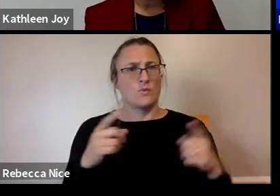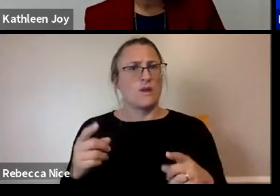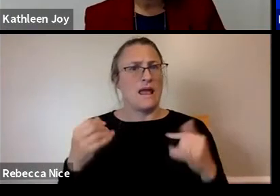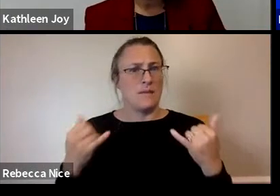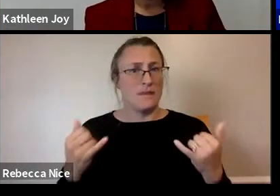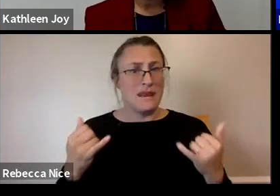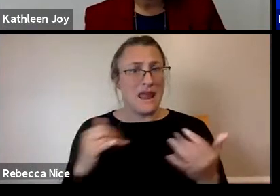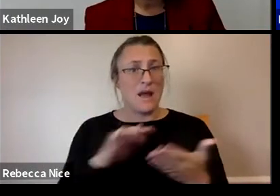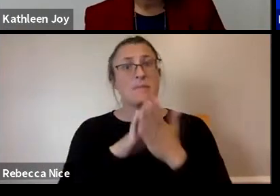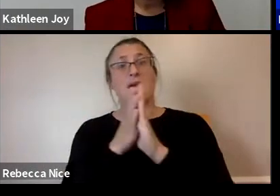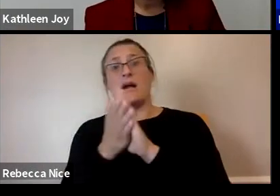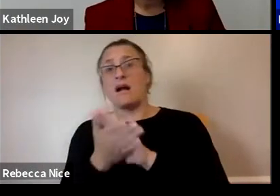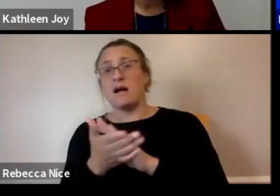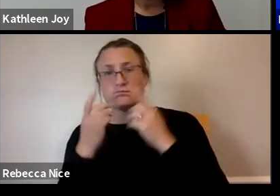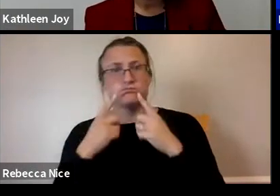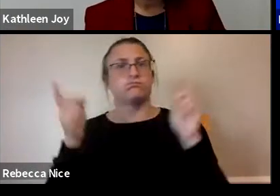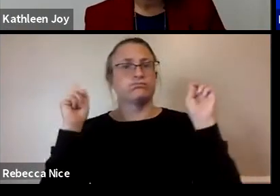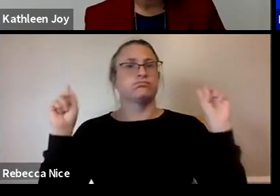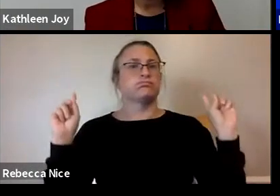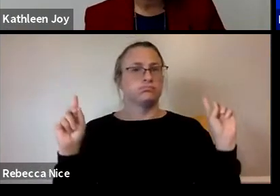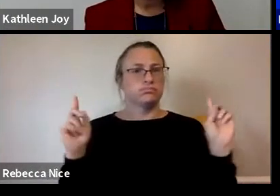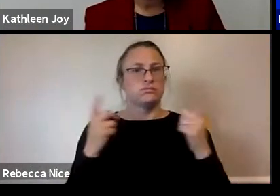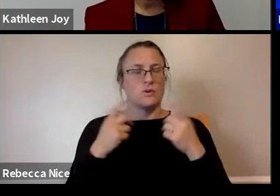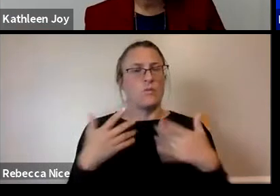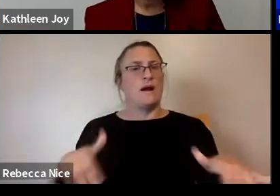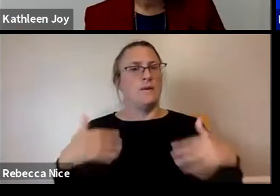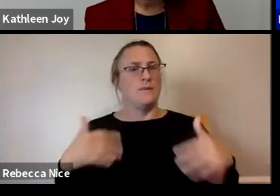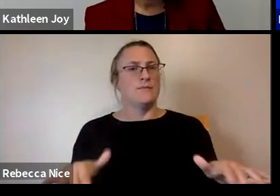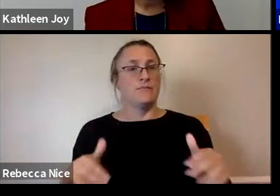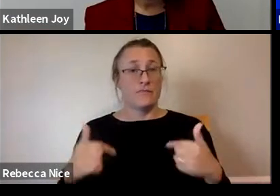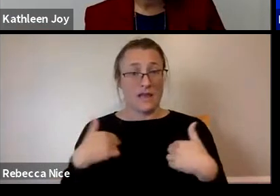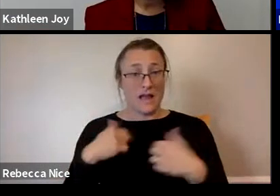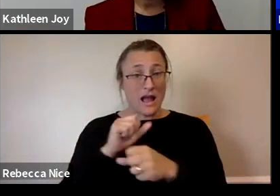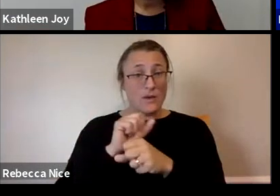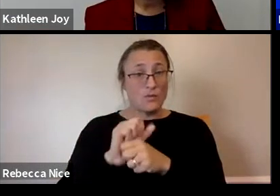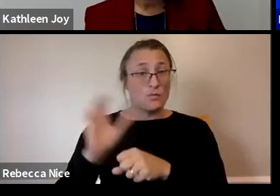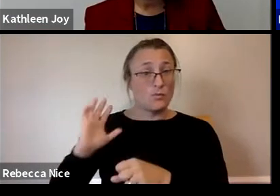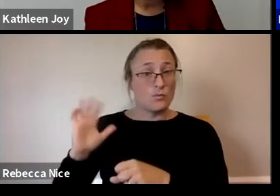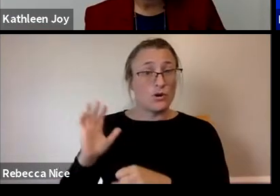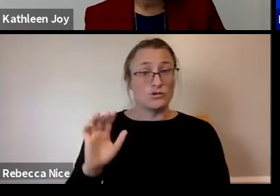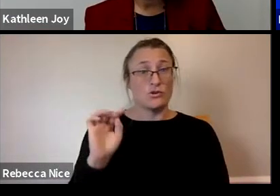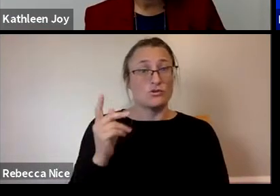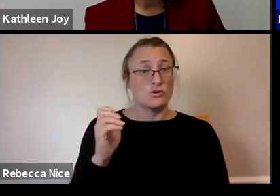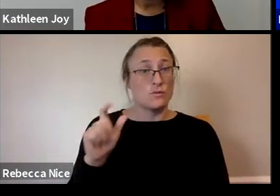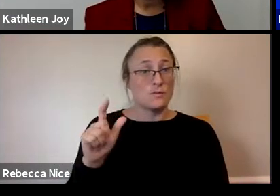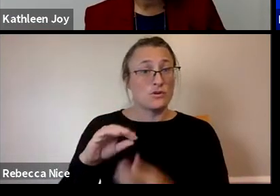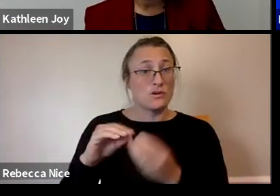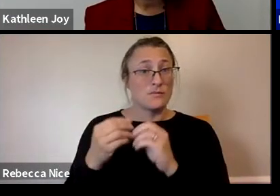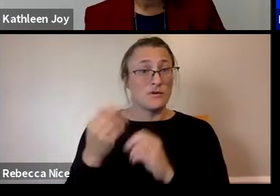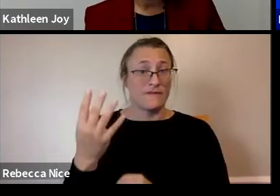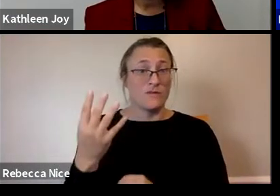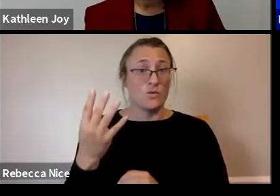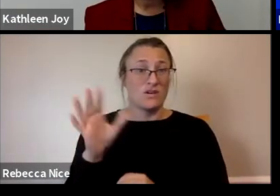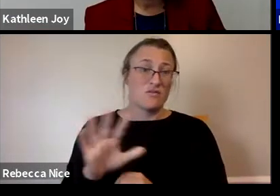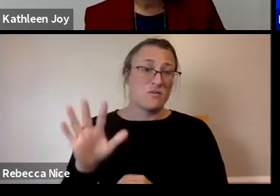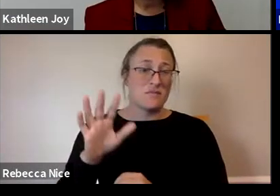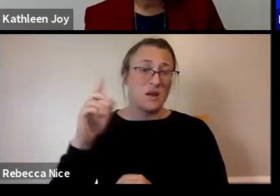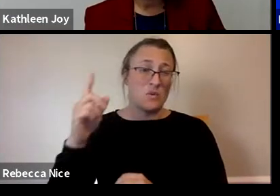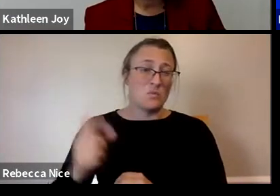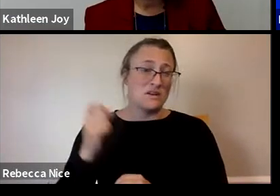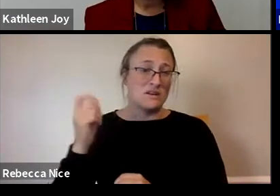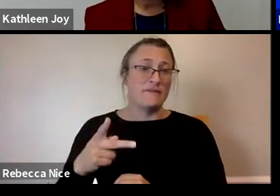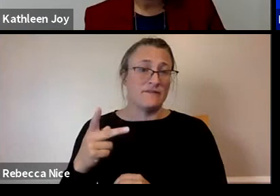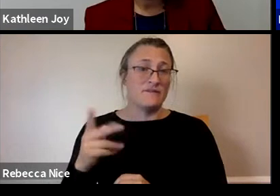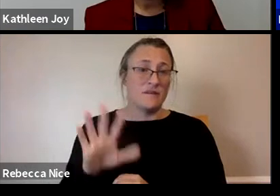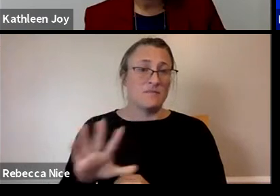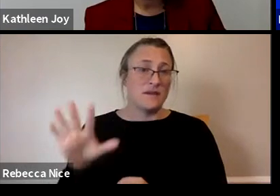resounding success. I actually worked on Terminal 4 for about a year and a half, and